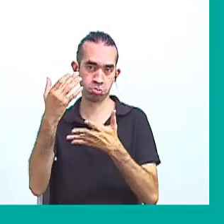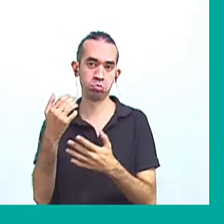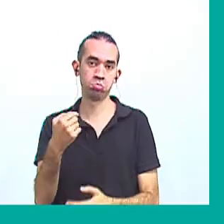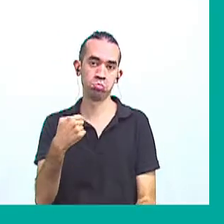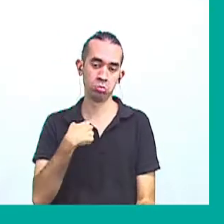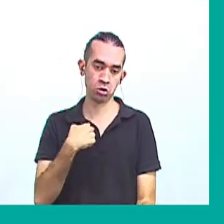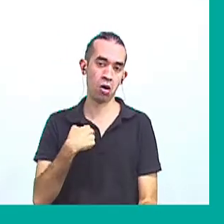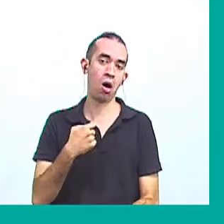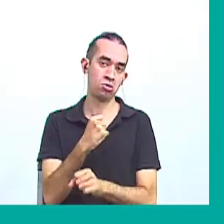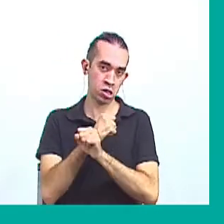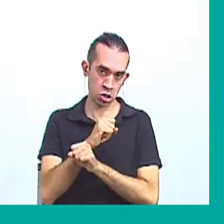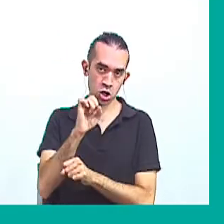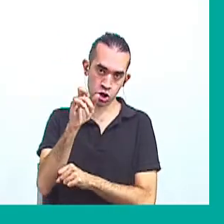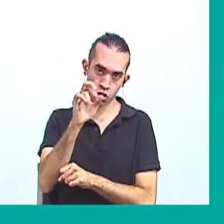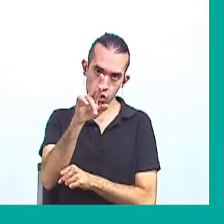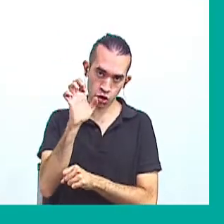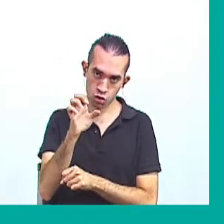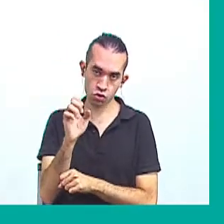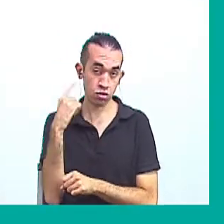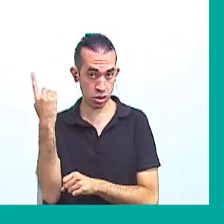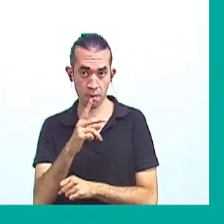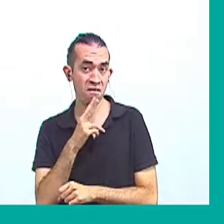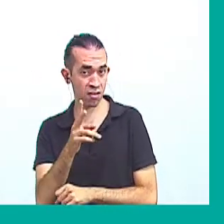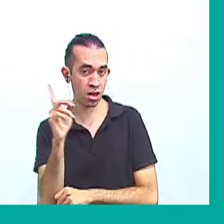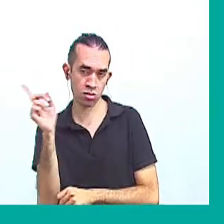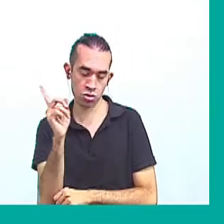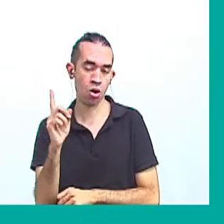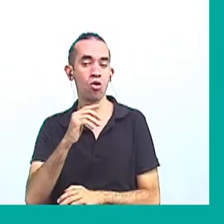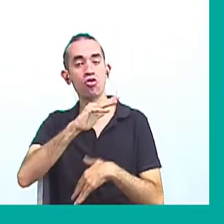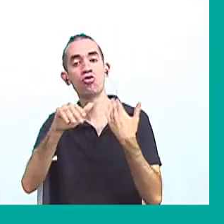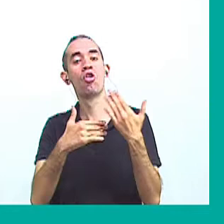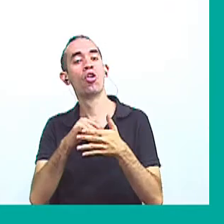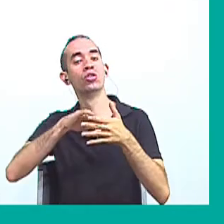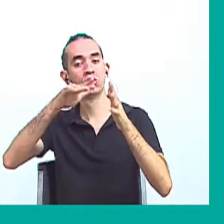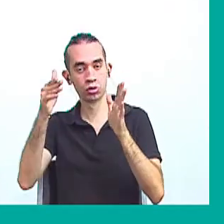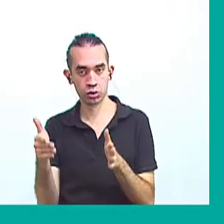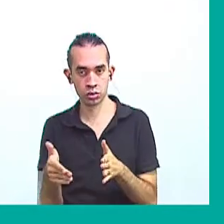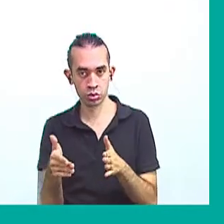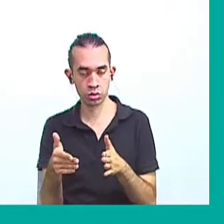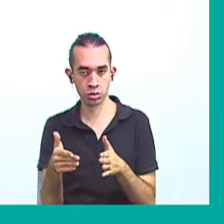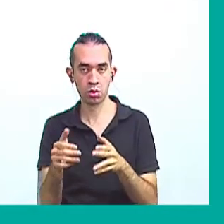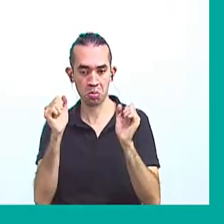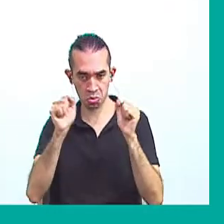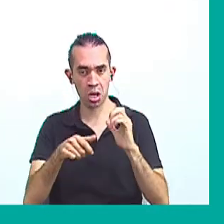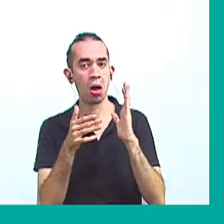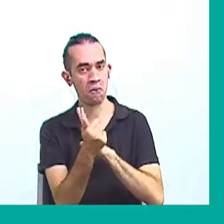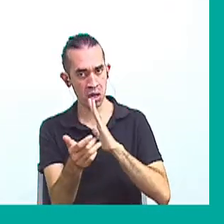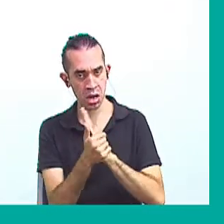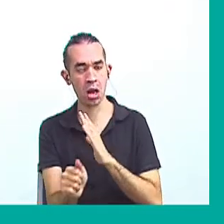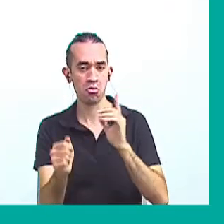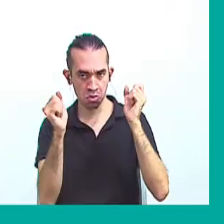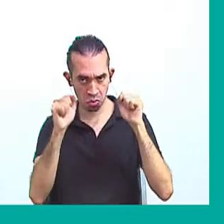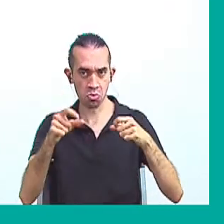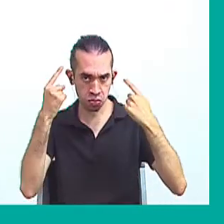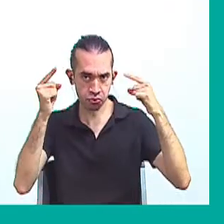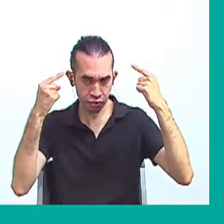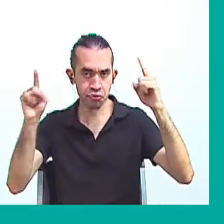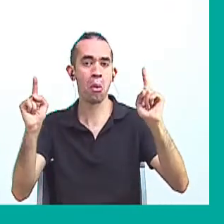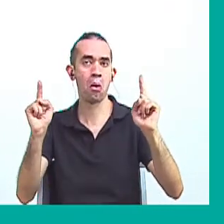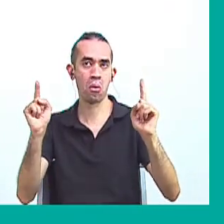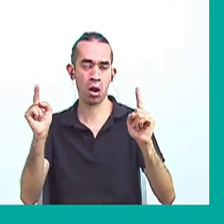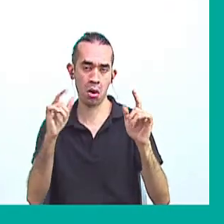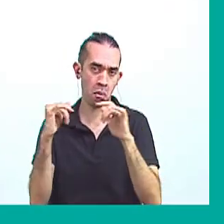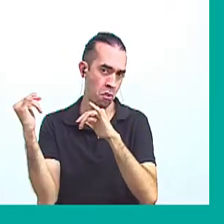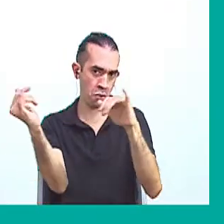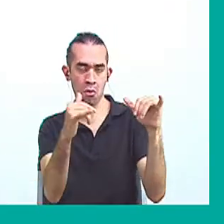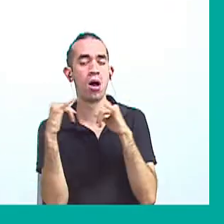I am sure that that is not always true. Every student is as capable of achieving as everyone